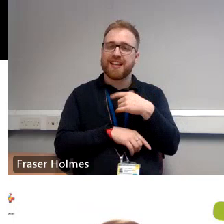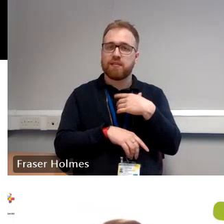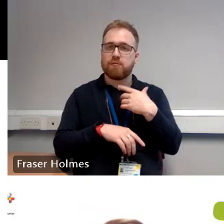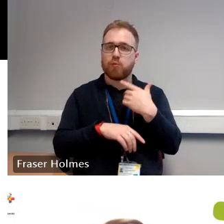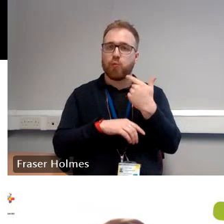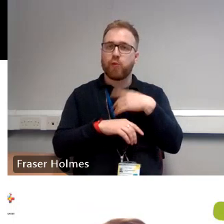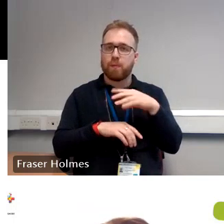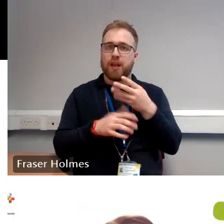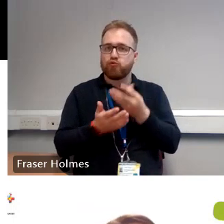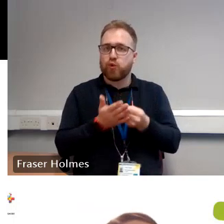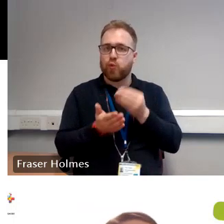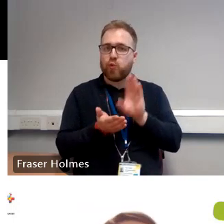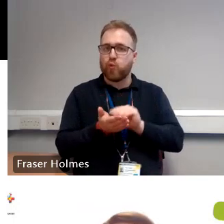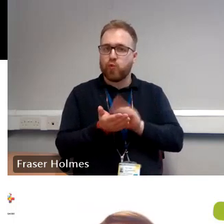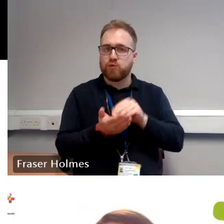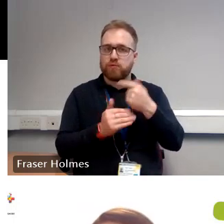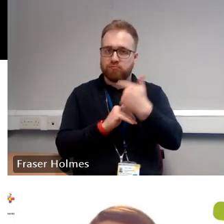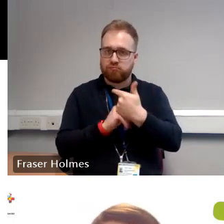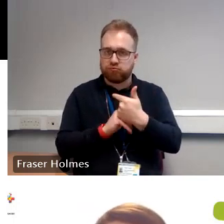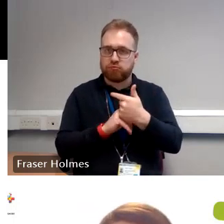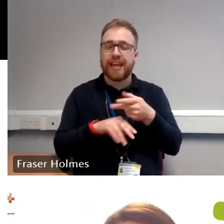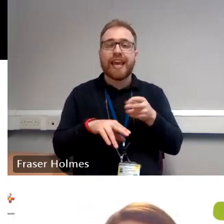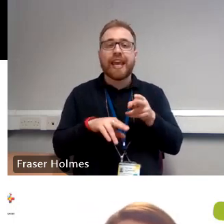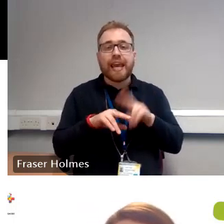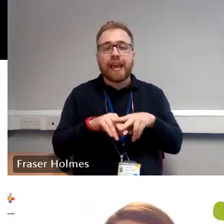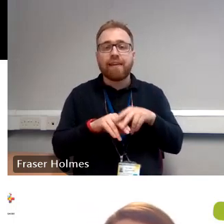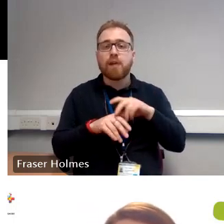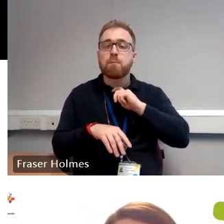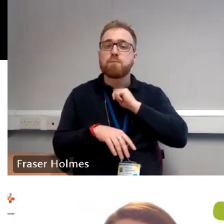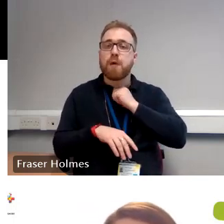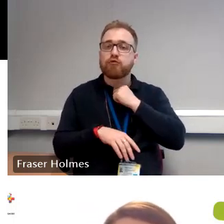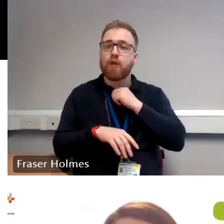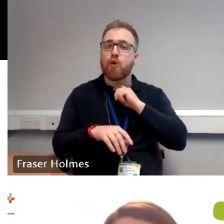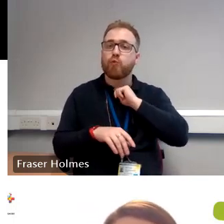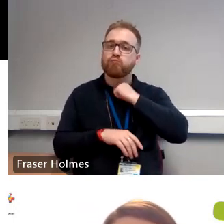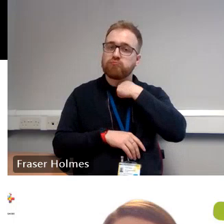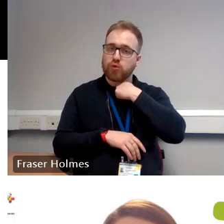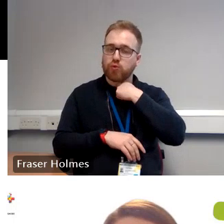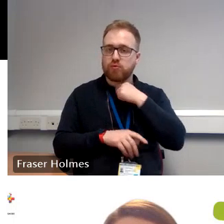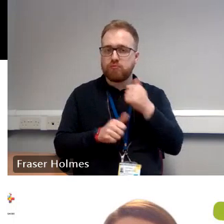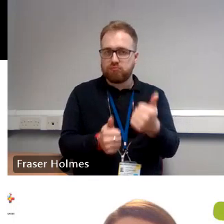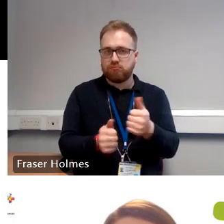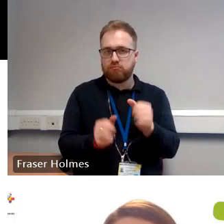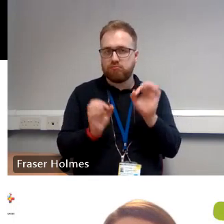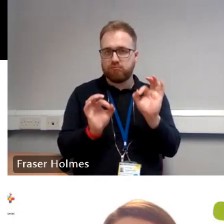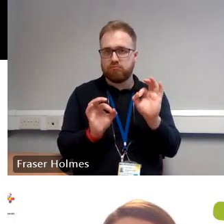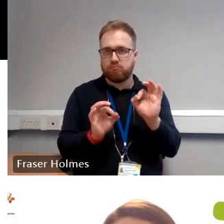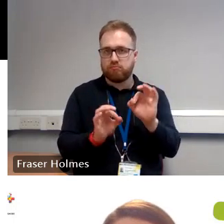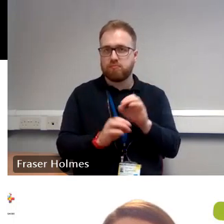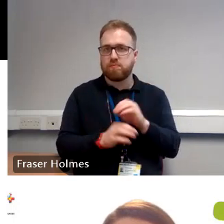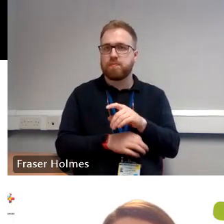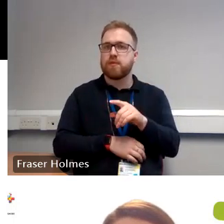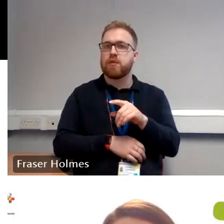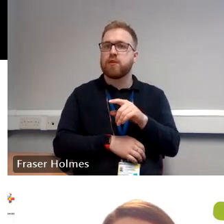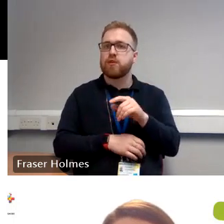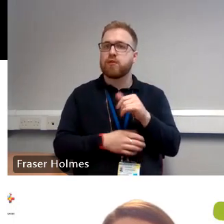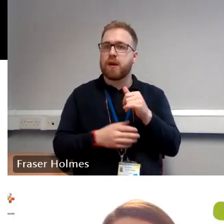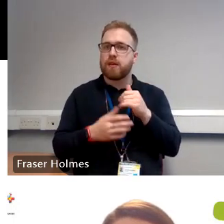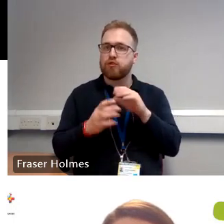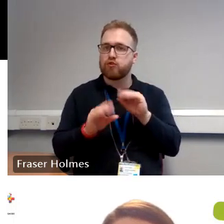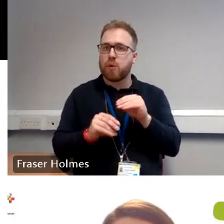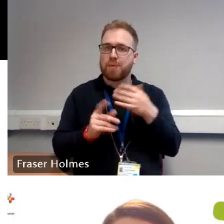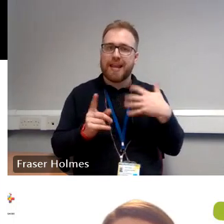recorded, and just like we're turning the camera off, if people could keep the microphones muted, that would also be absolutely excellent as well, just in case we get any